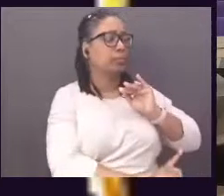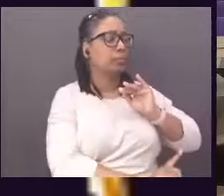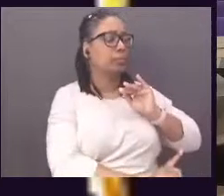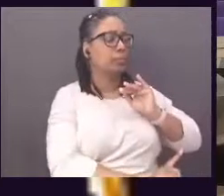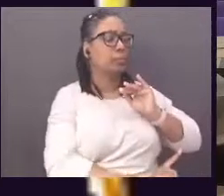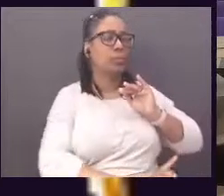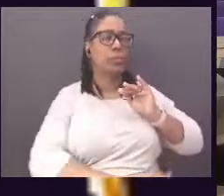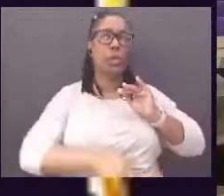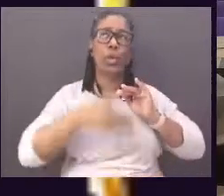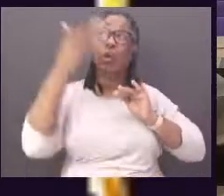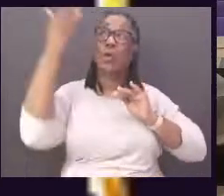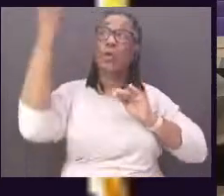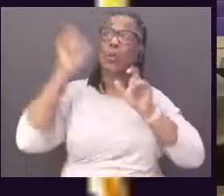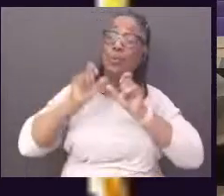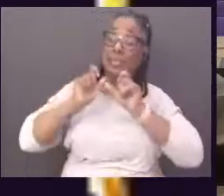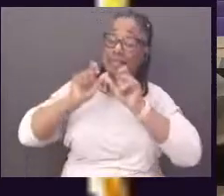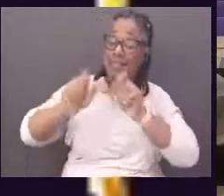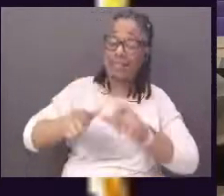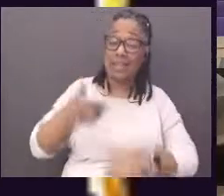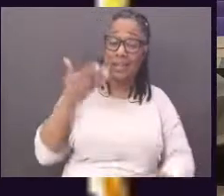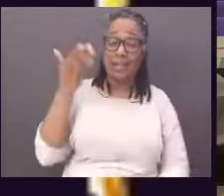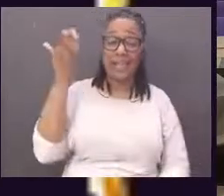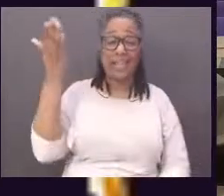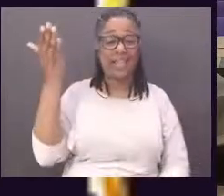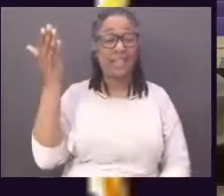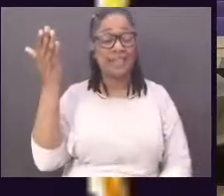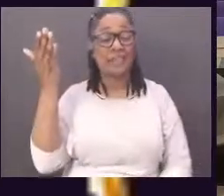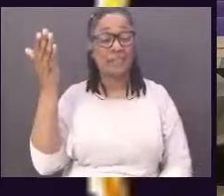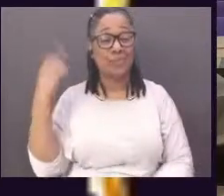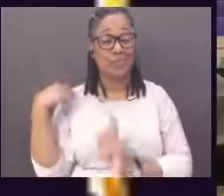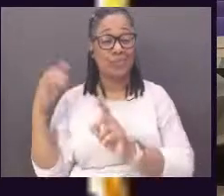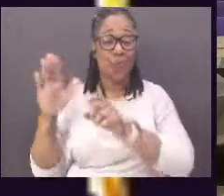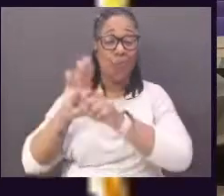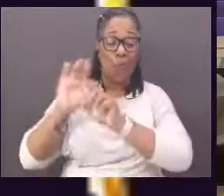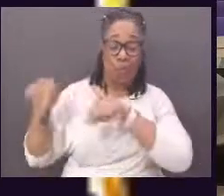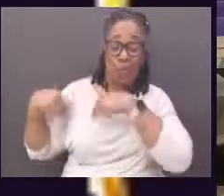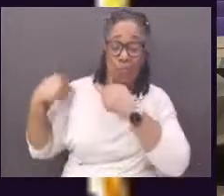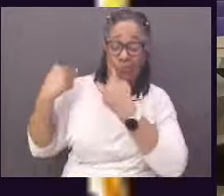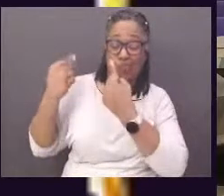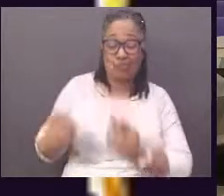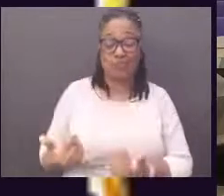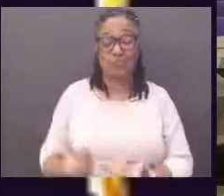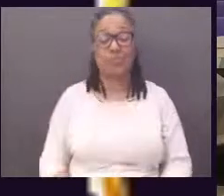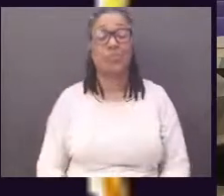right there all along, yeah. I